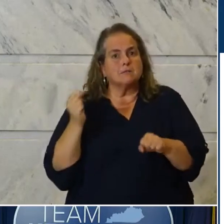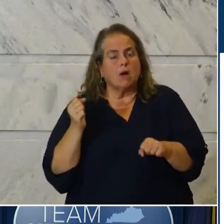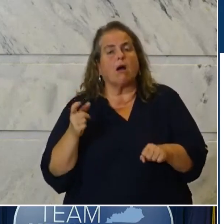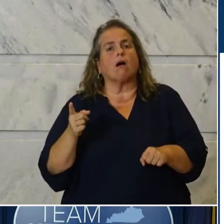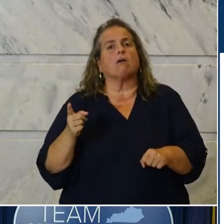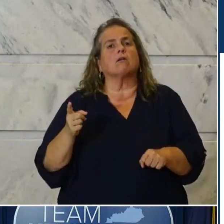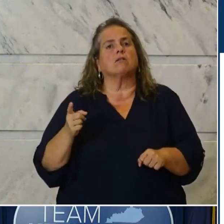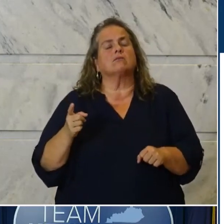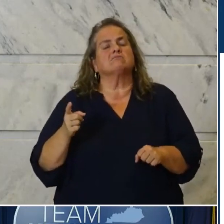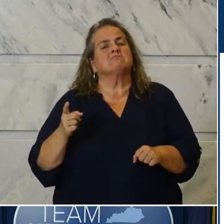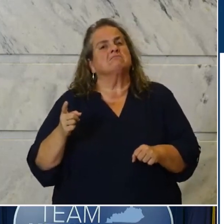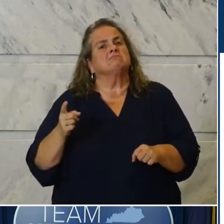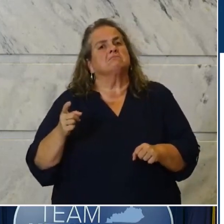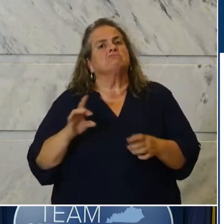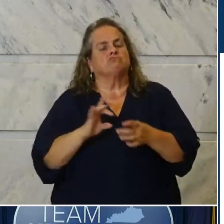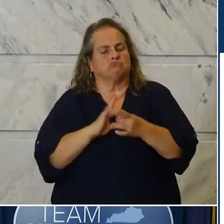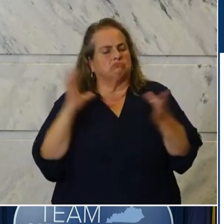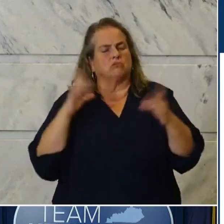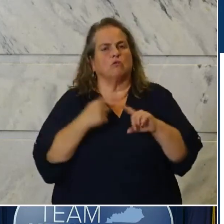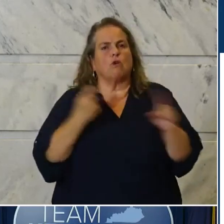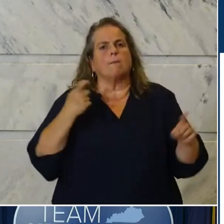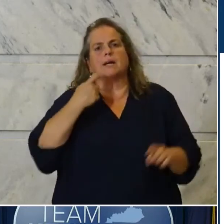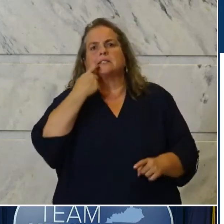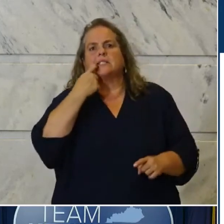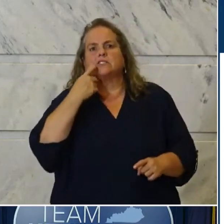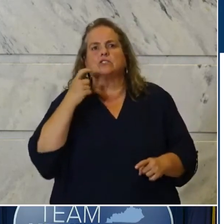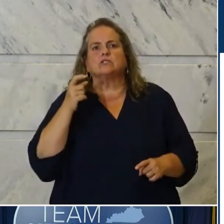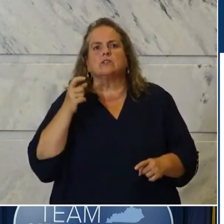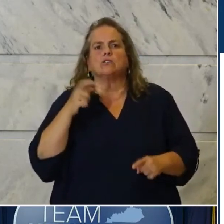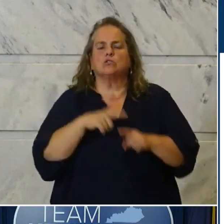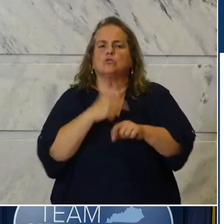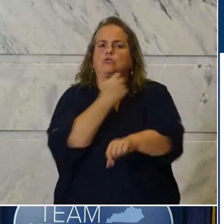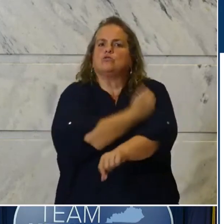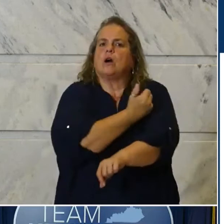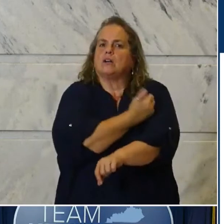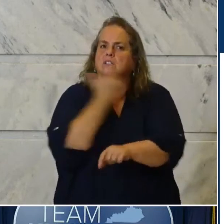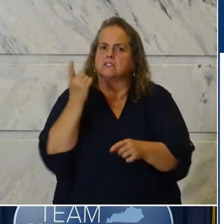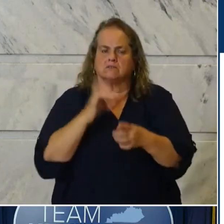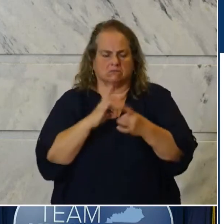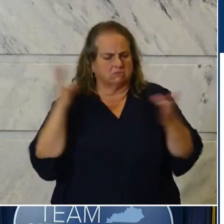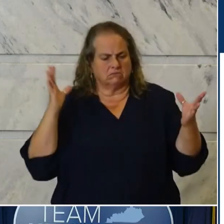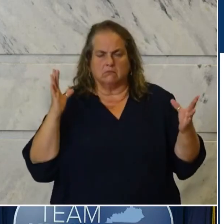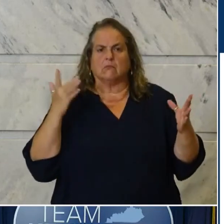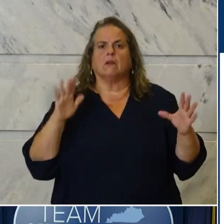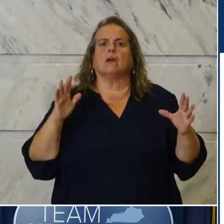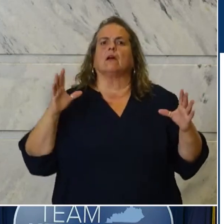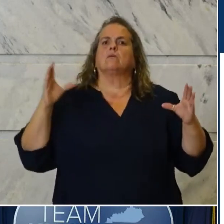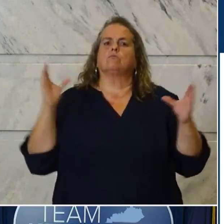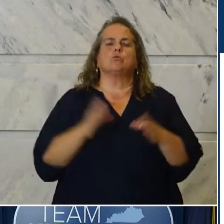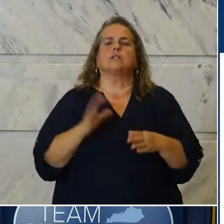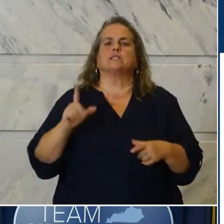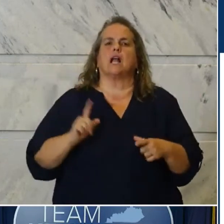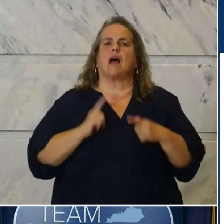And to be able to, after he got his life back together, eventually